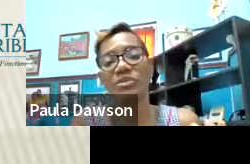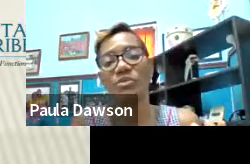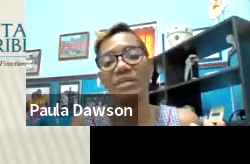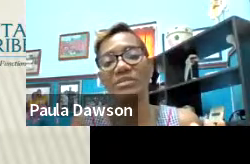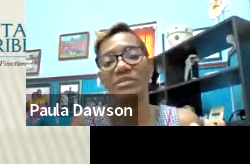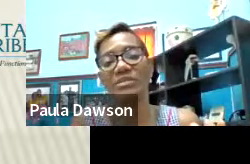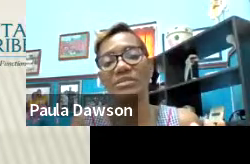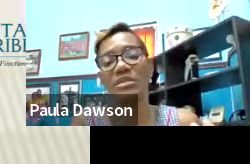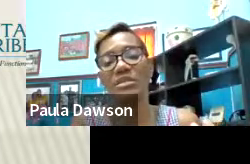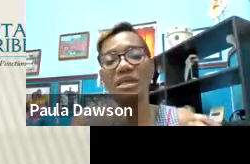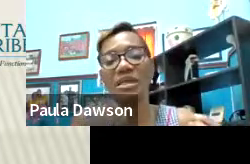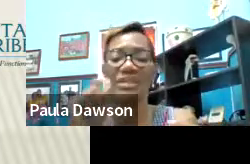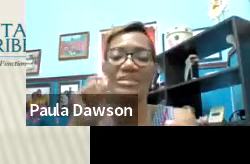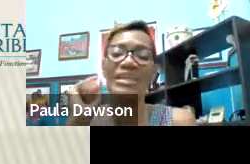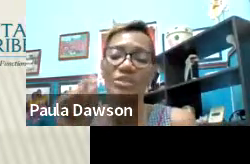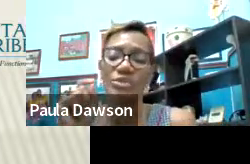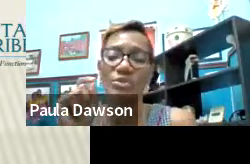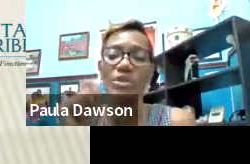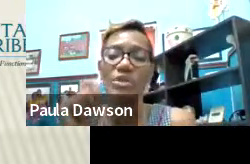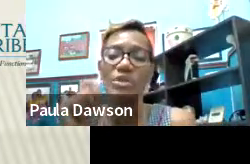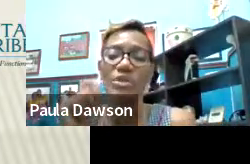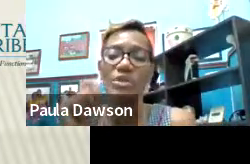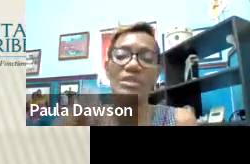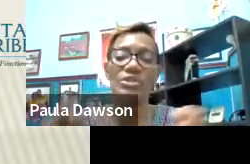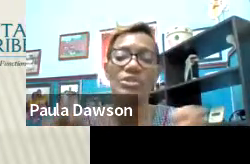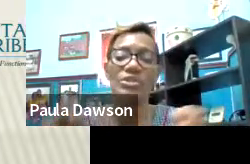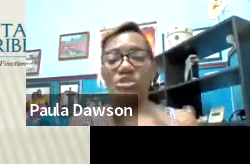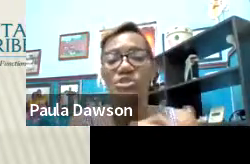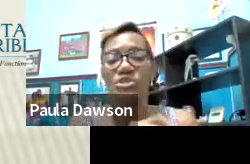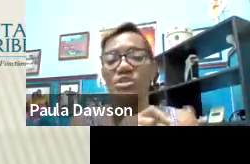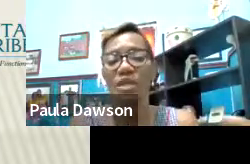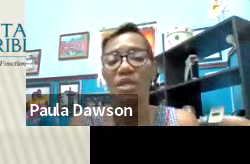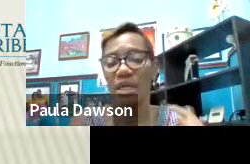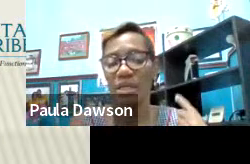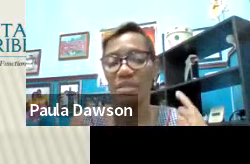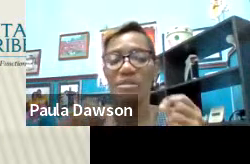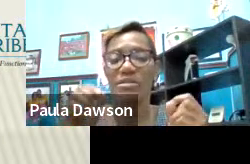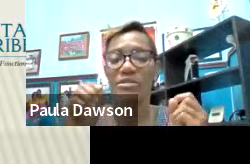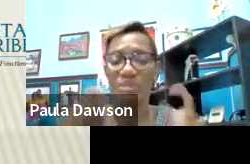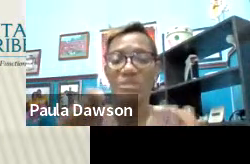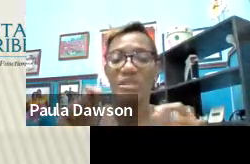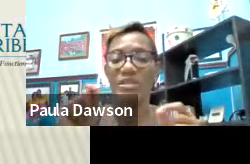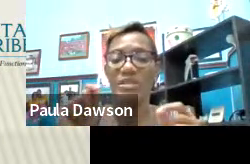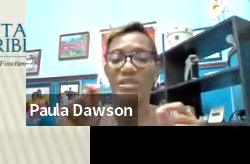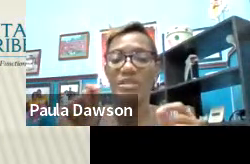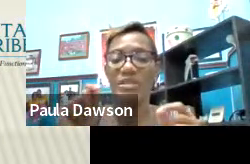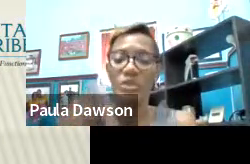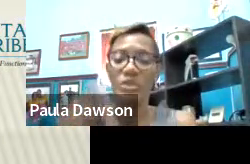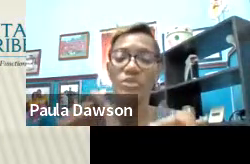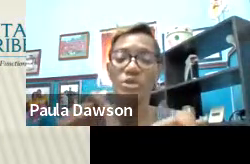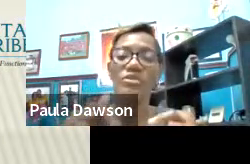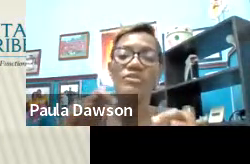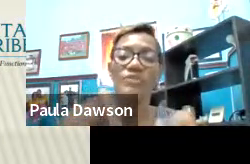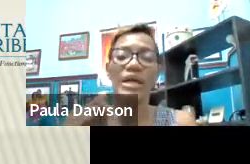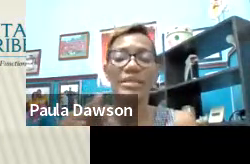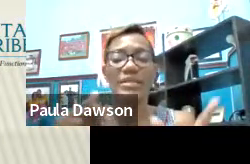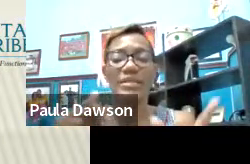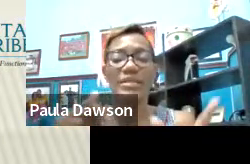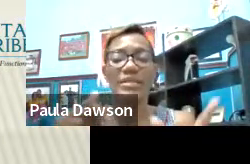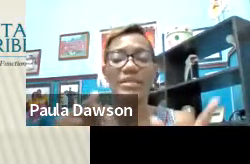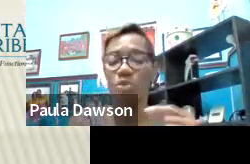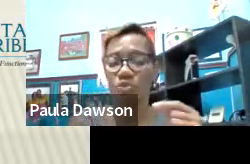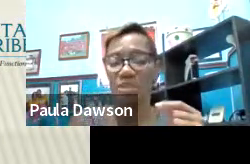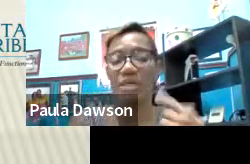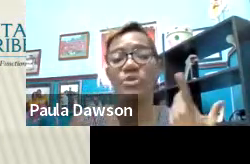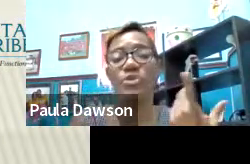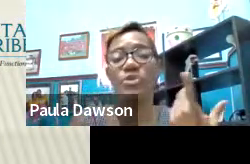some electrical wires. This needle is actually an electrode. So it's connected to a machine, and it stimulates the nerve, and then